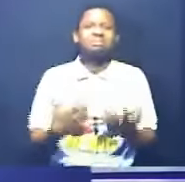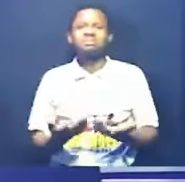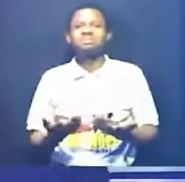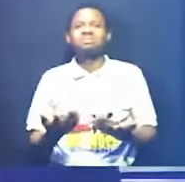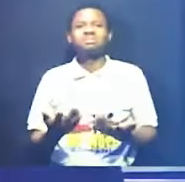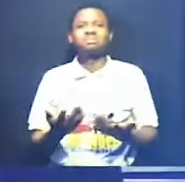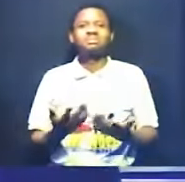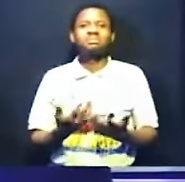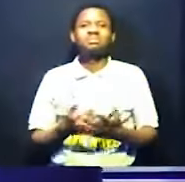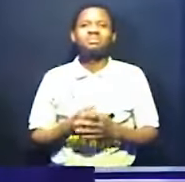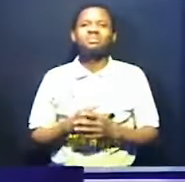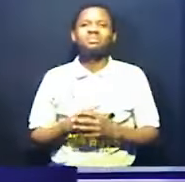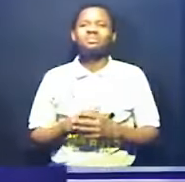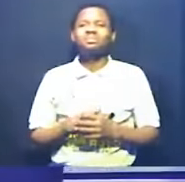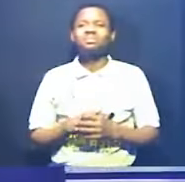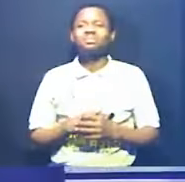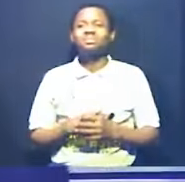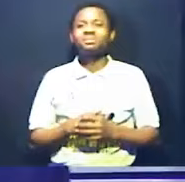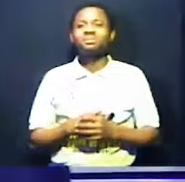See,